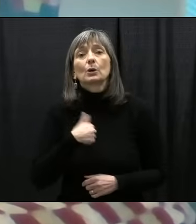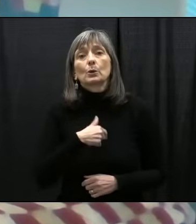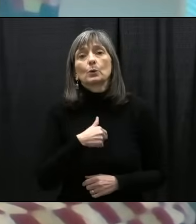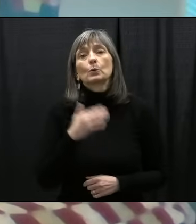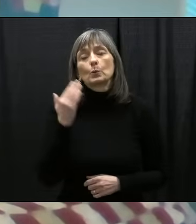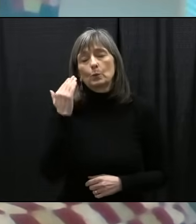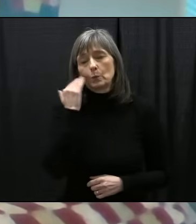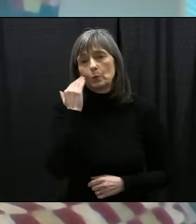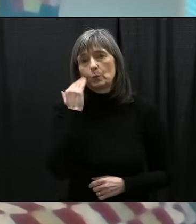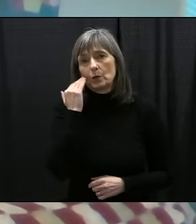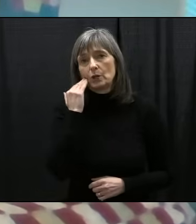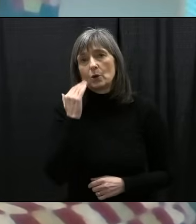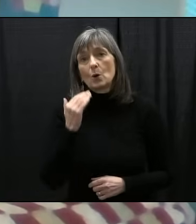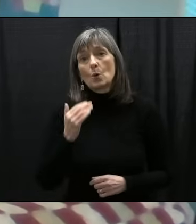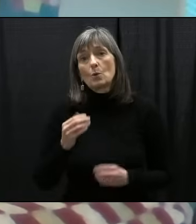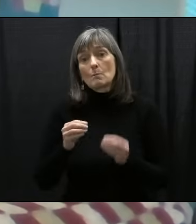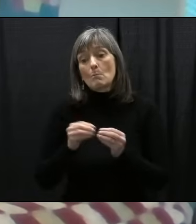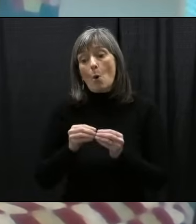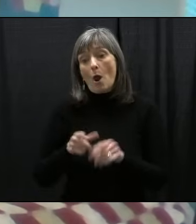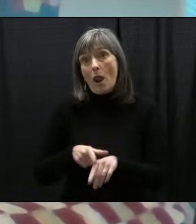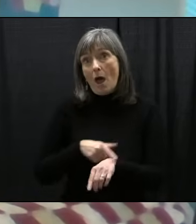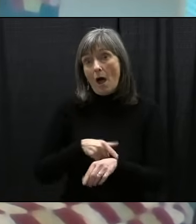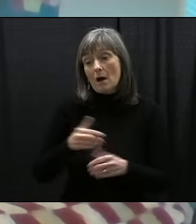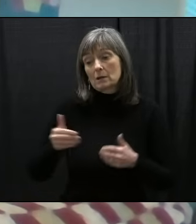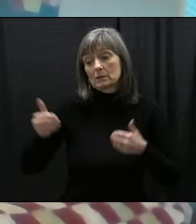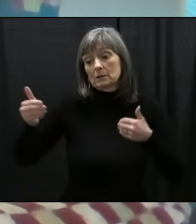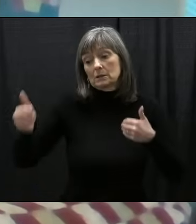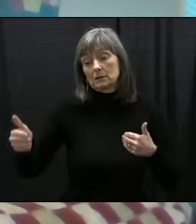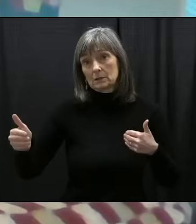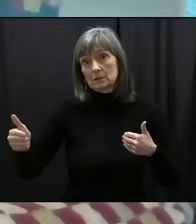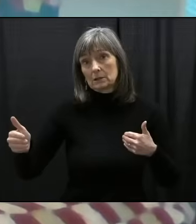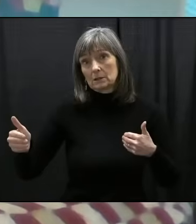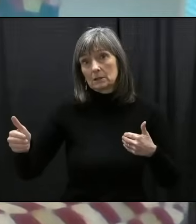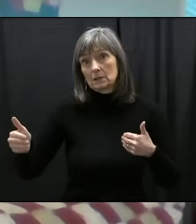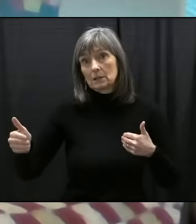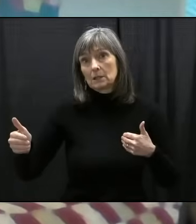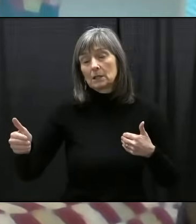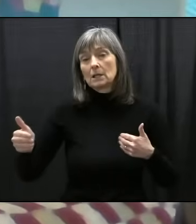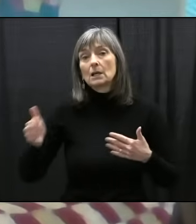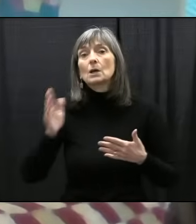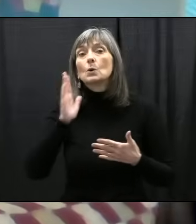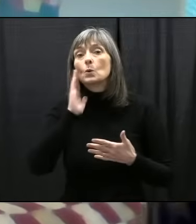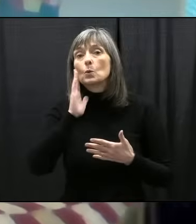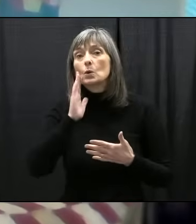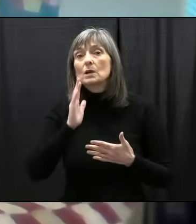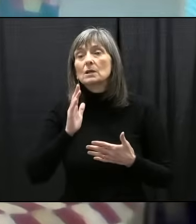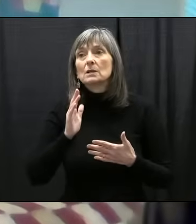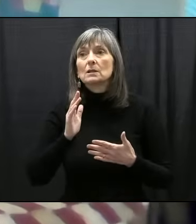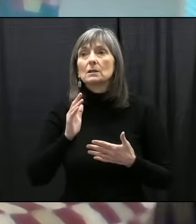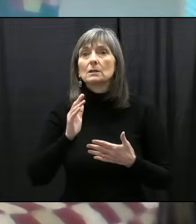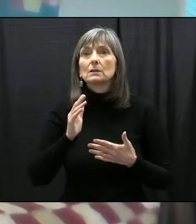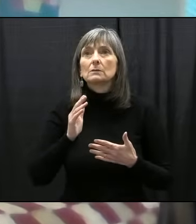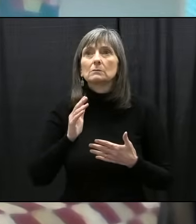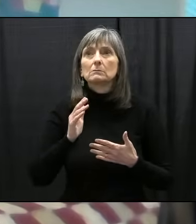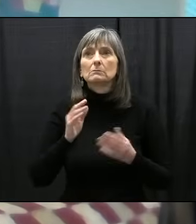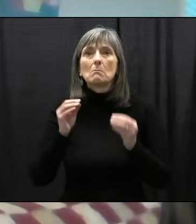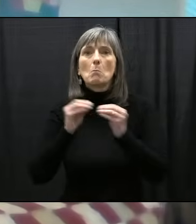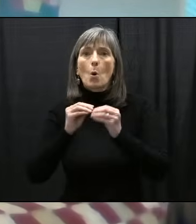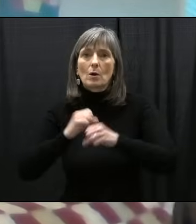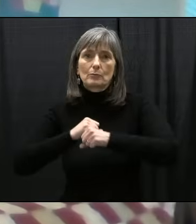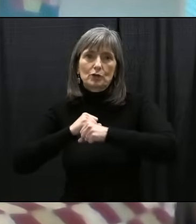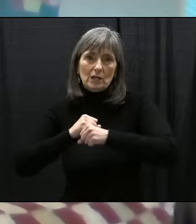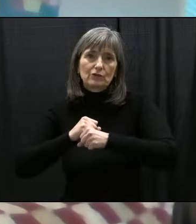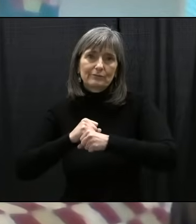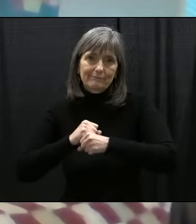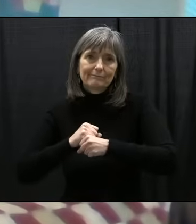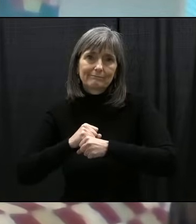certainly know that a longer interval between doses it does give a higher or a more robust response from